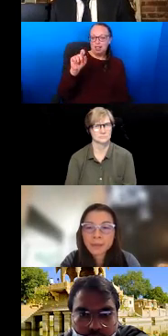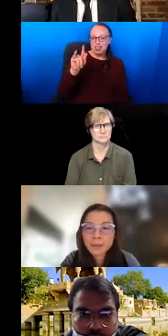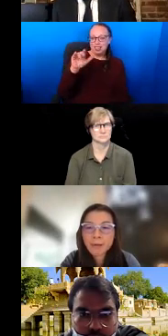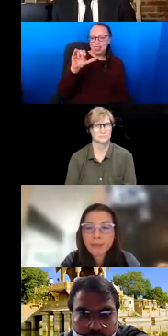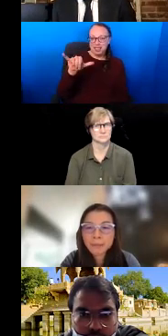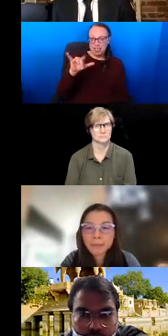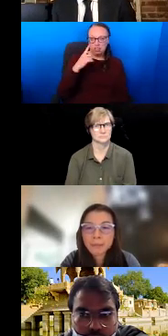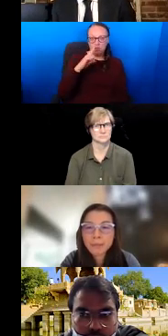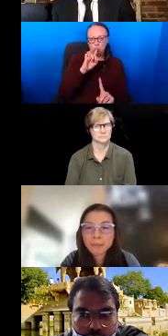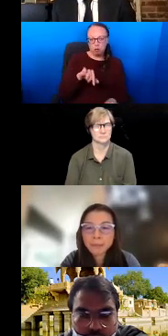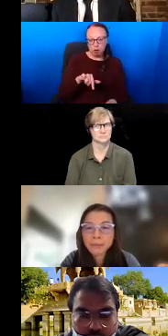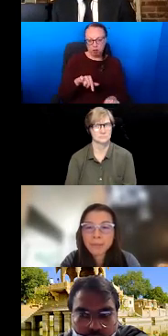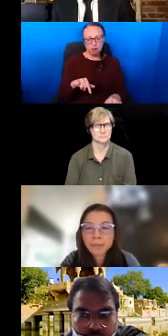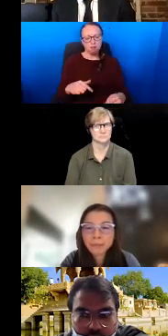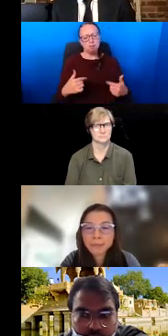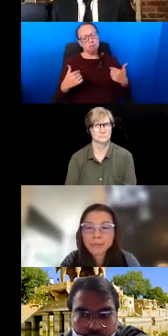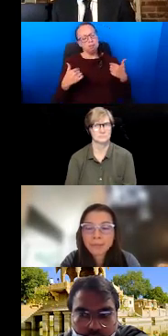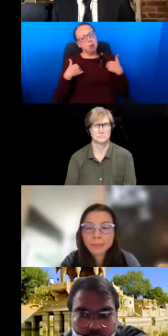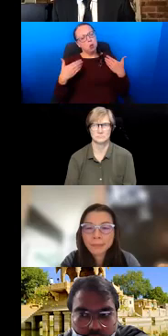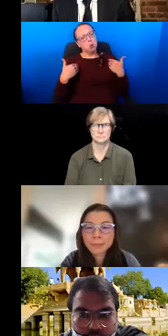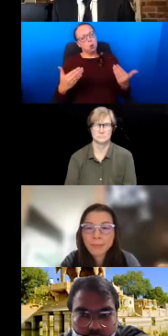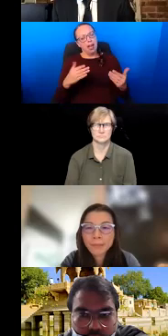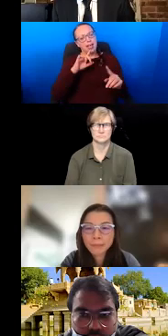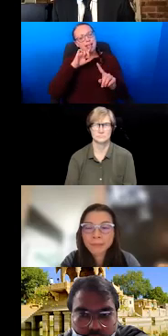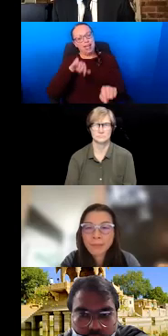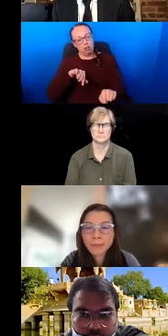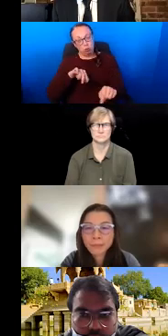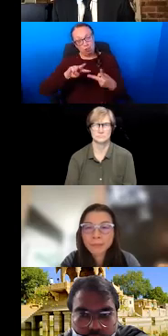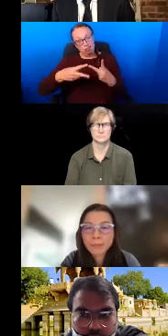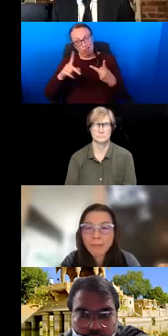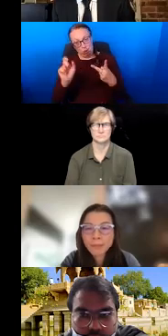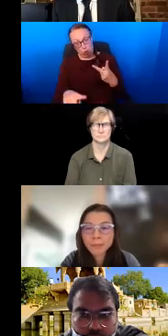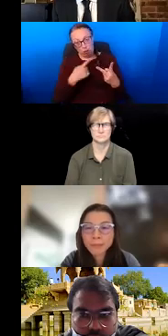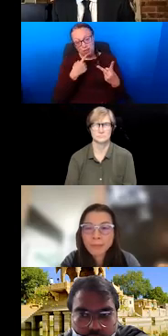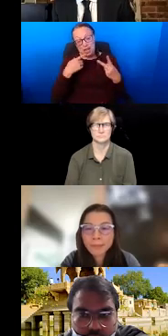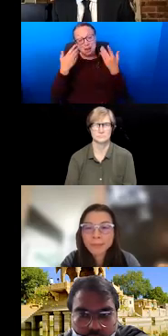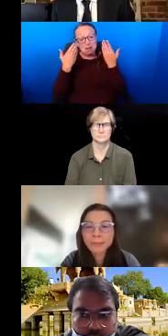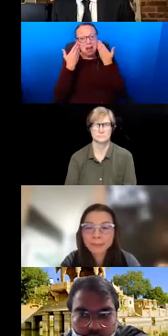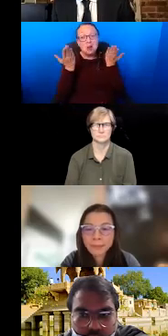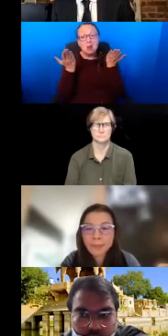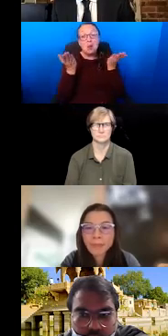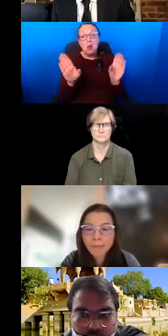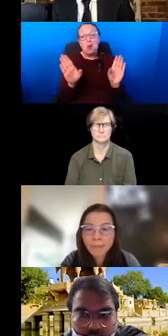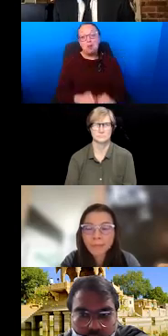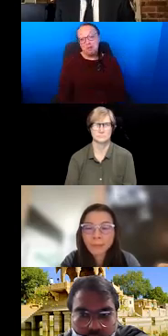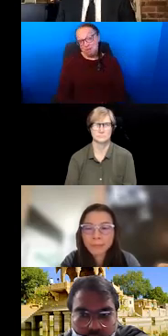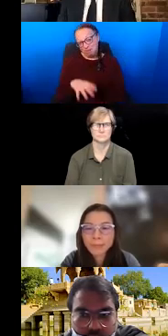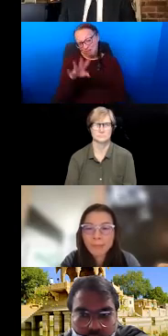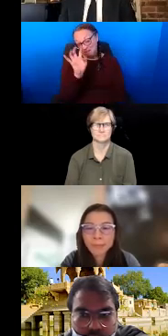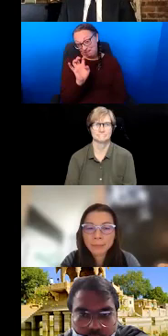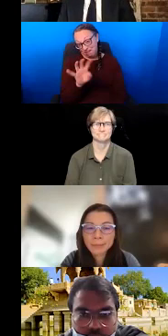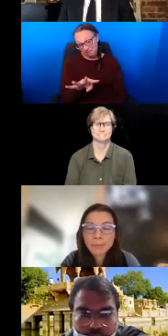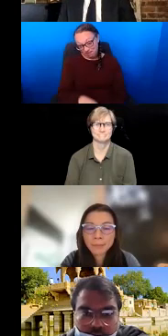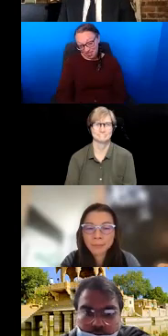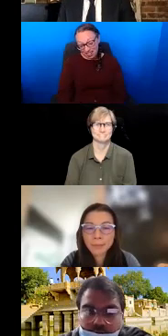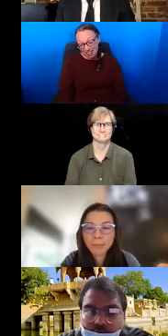So I'm just going to go ahead and answer the second question by saying I don't know, because